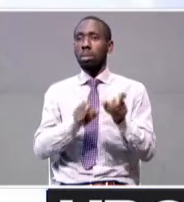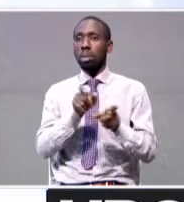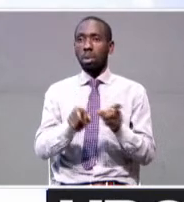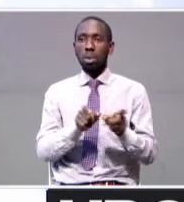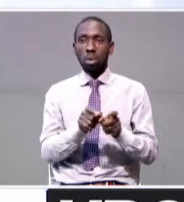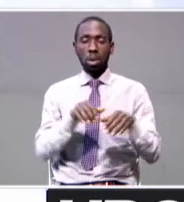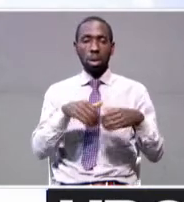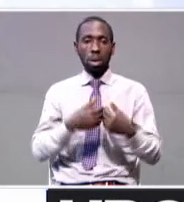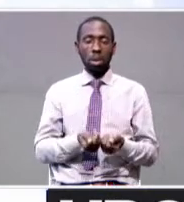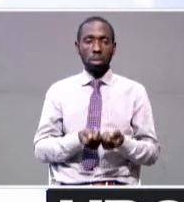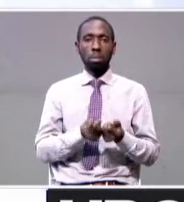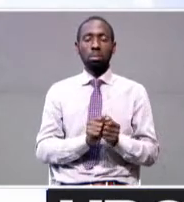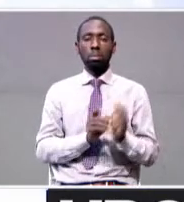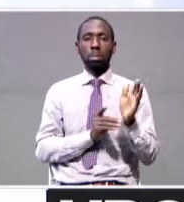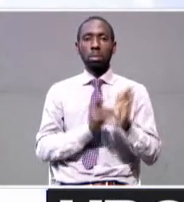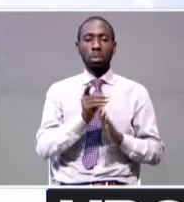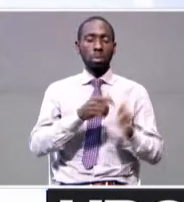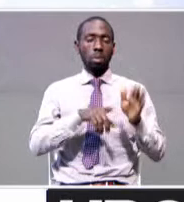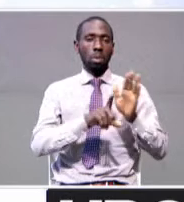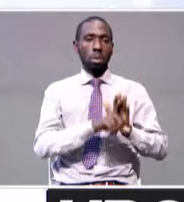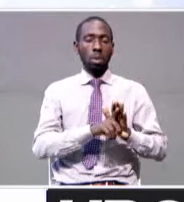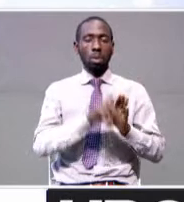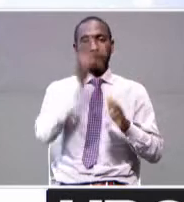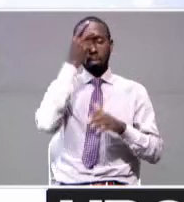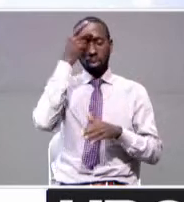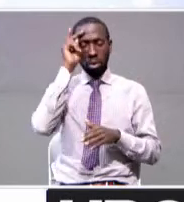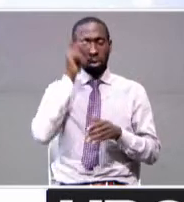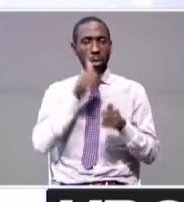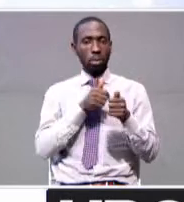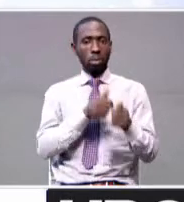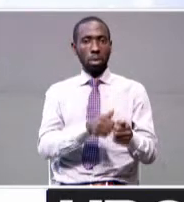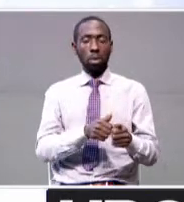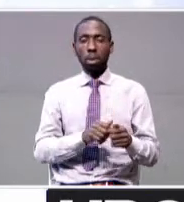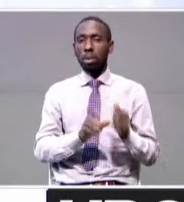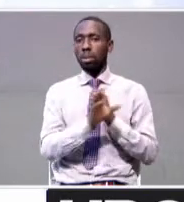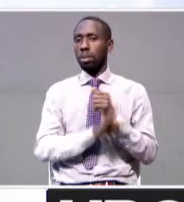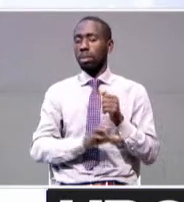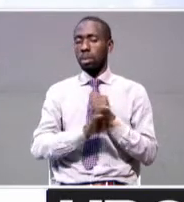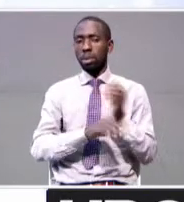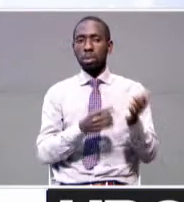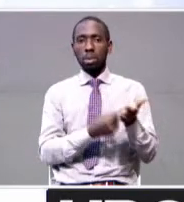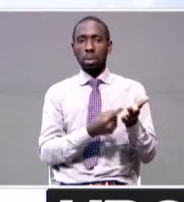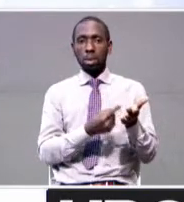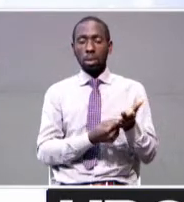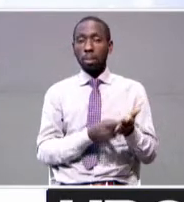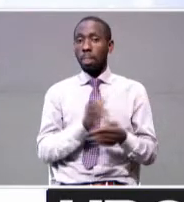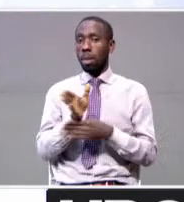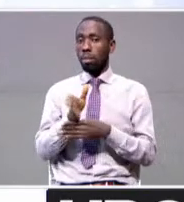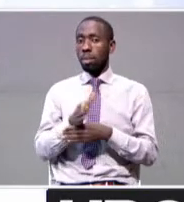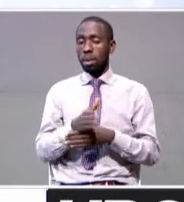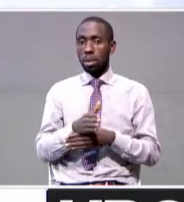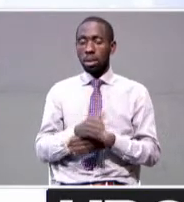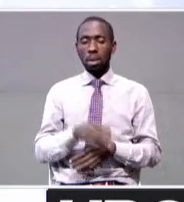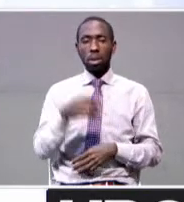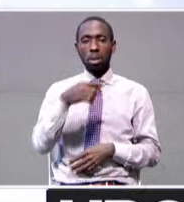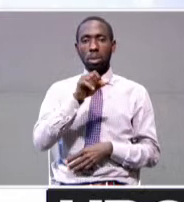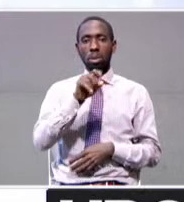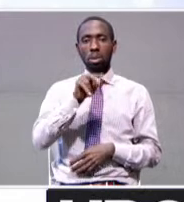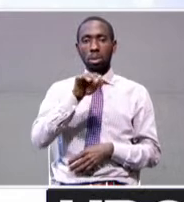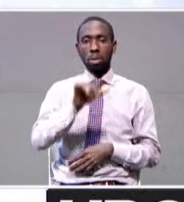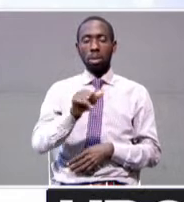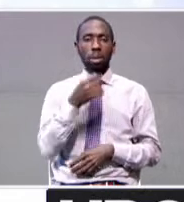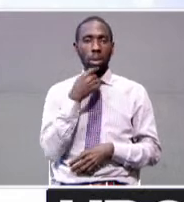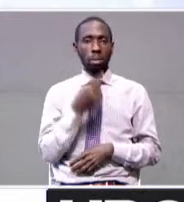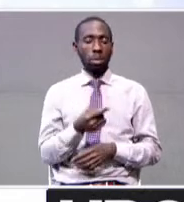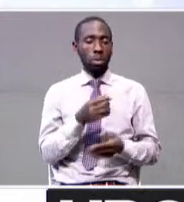agasaanye okugobererwa bannayuganda. Minisita omubeezi ow'okulungamya eggwanga Godfrey Kabyanga agamba ebimu ku biremeseza Uganda